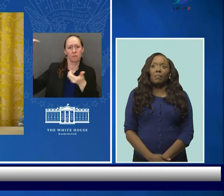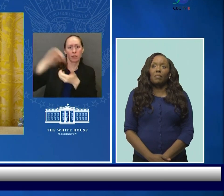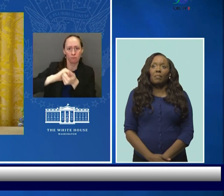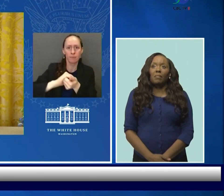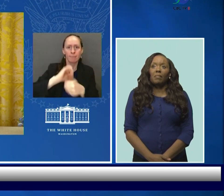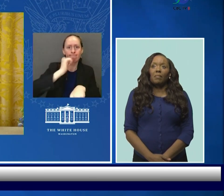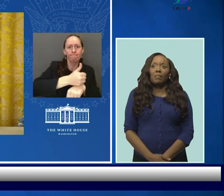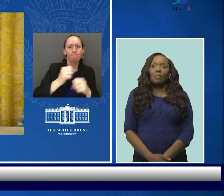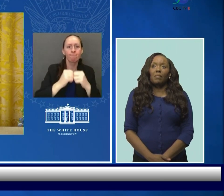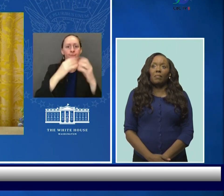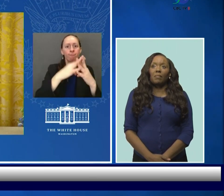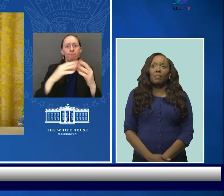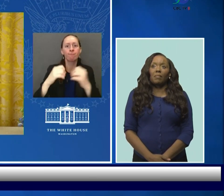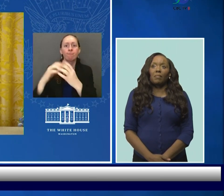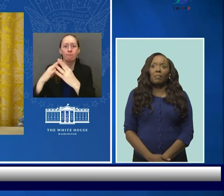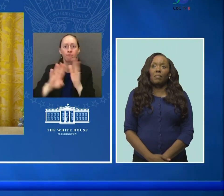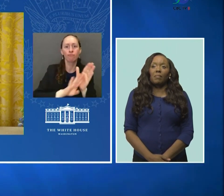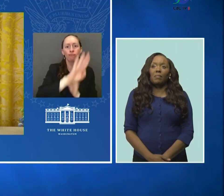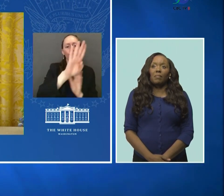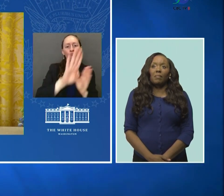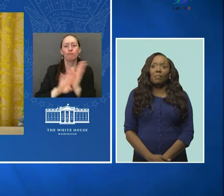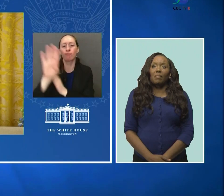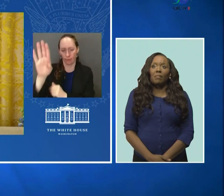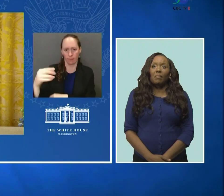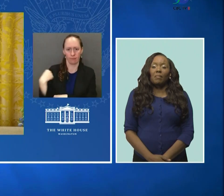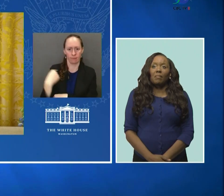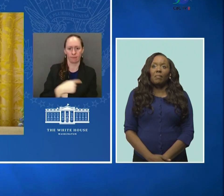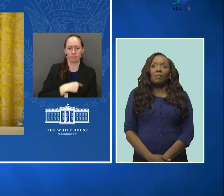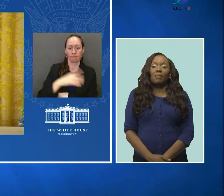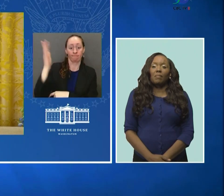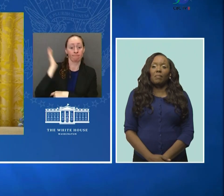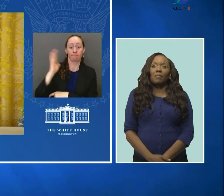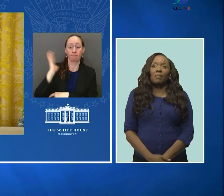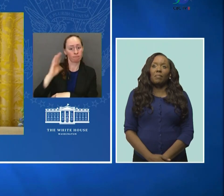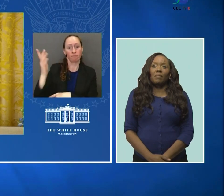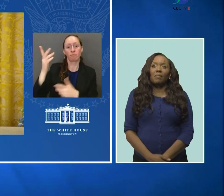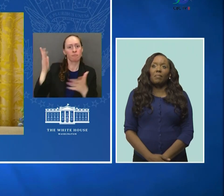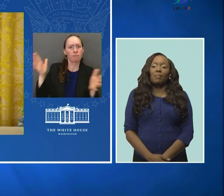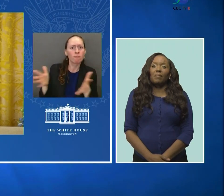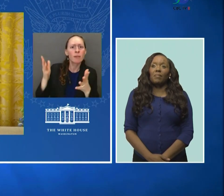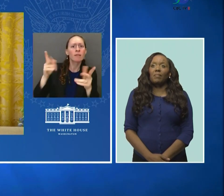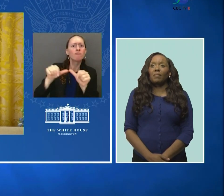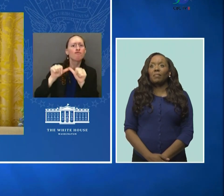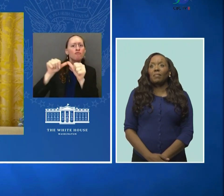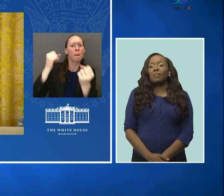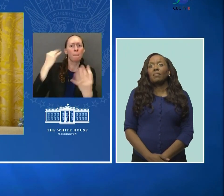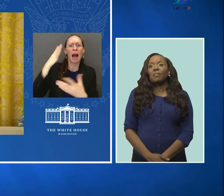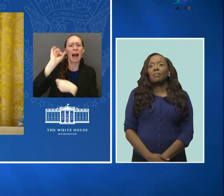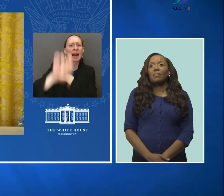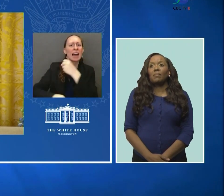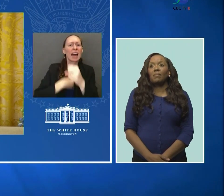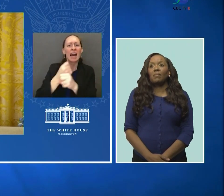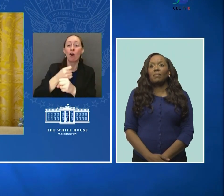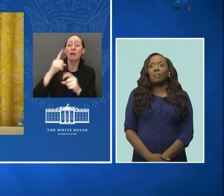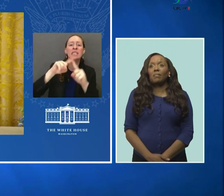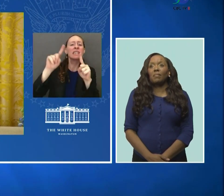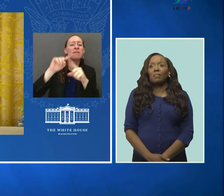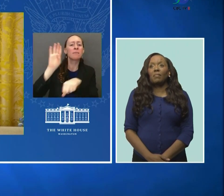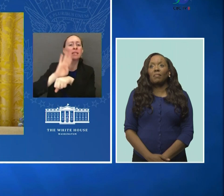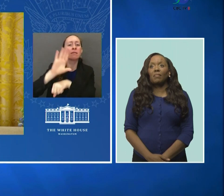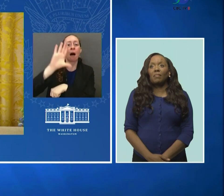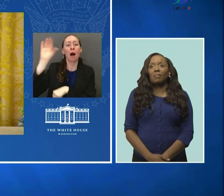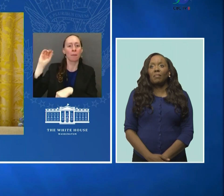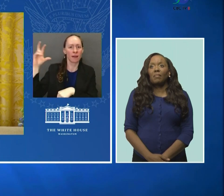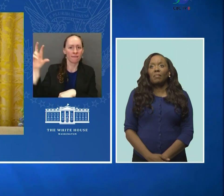develop and fund their ideas. This is an example of what we can deliver when we work together. Canada is joining the